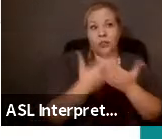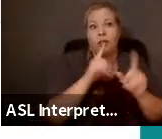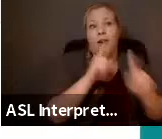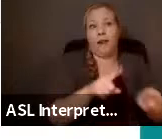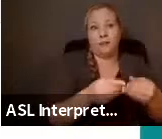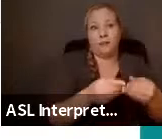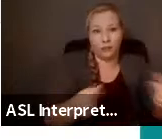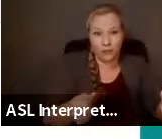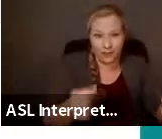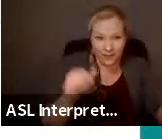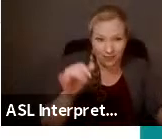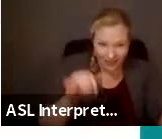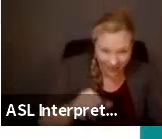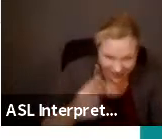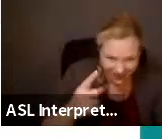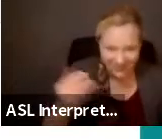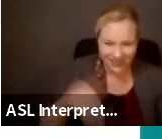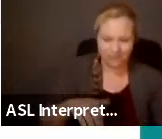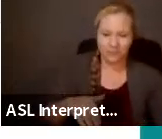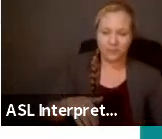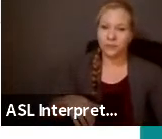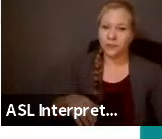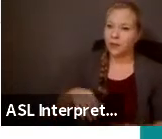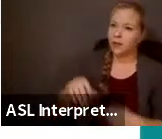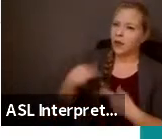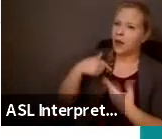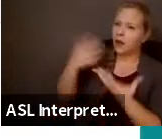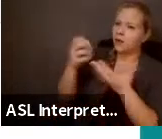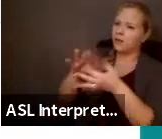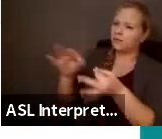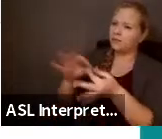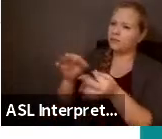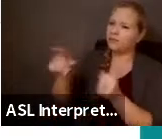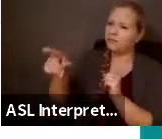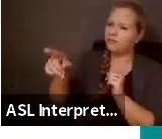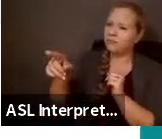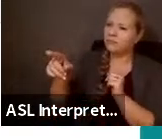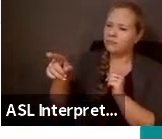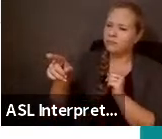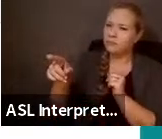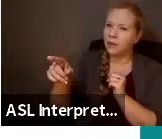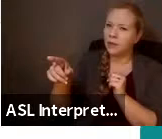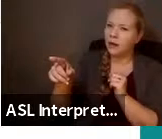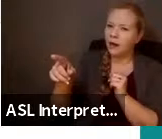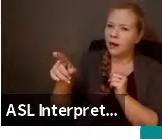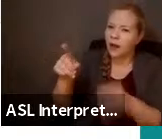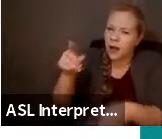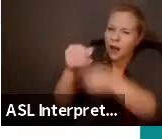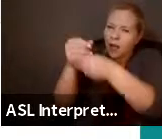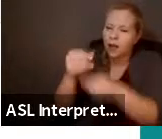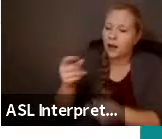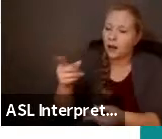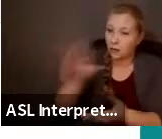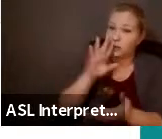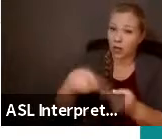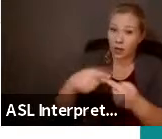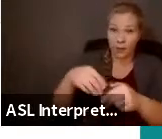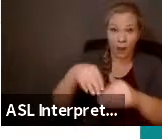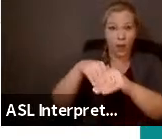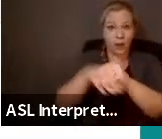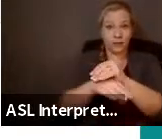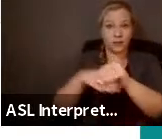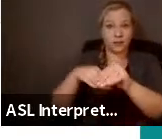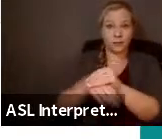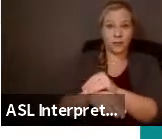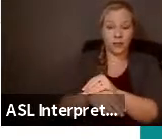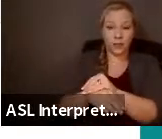Michael. I'd also like to offer just real quick, since we're talking about accessibility, our accessibility advisor, Barbara. Do